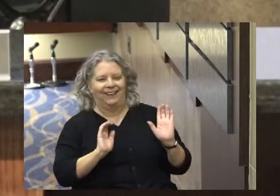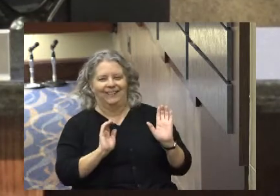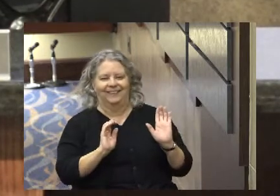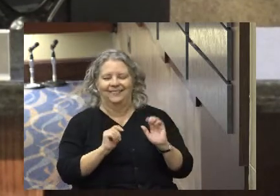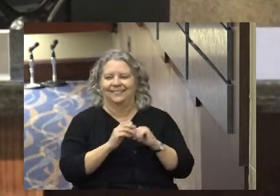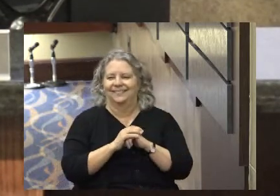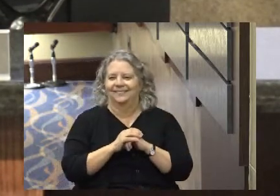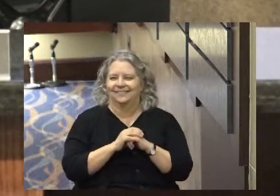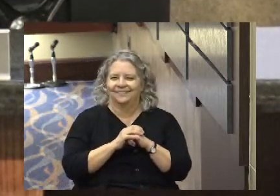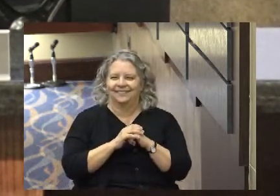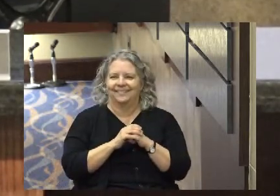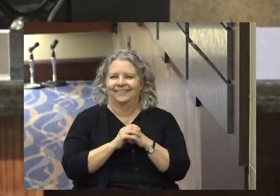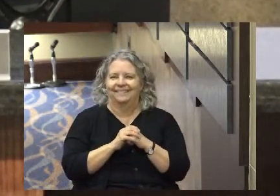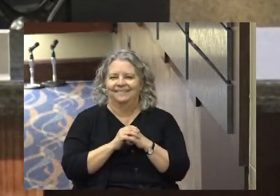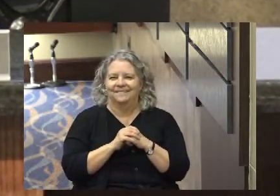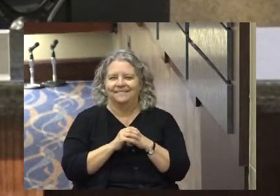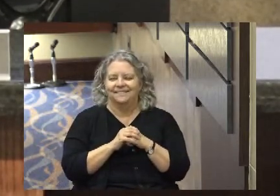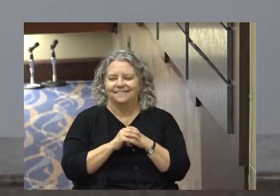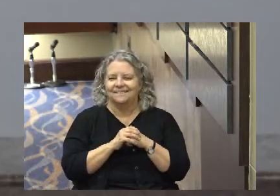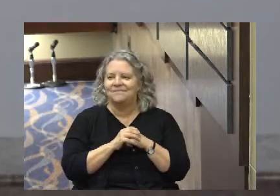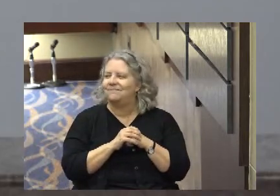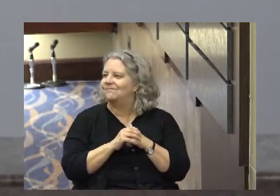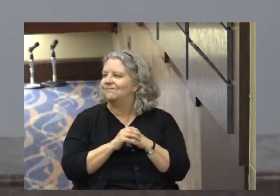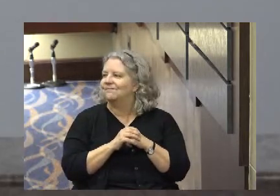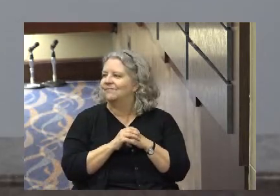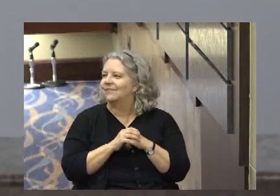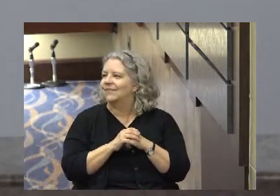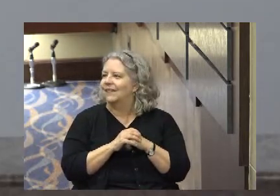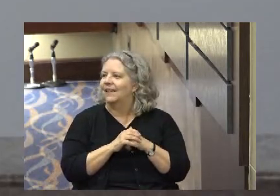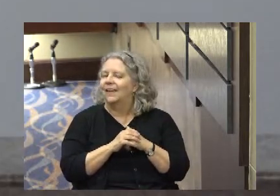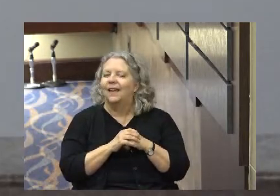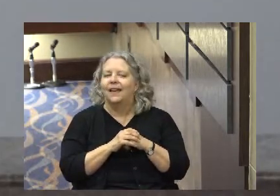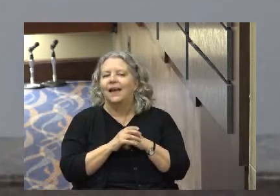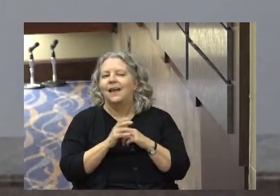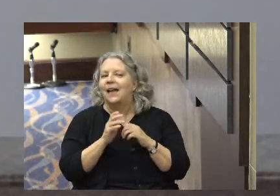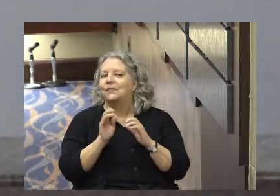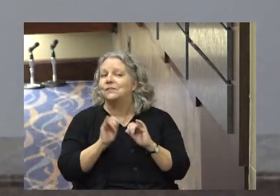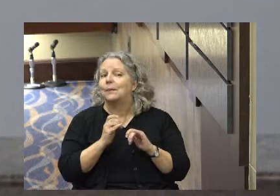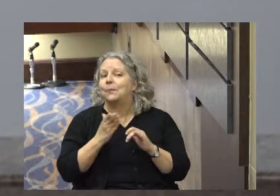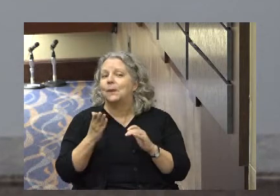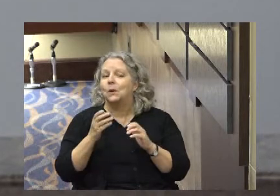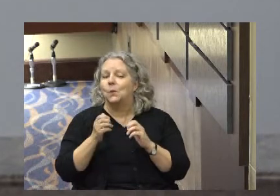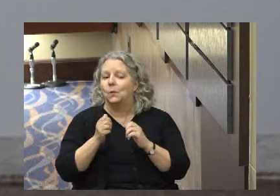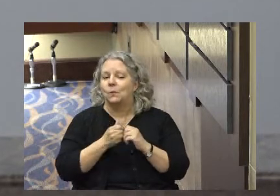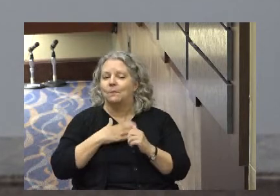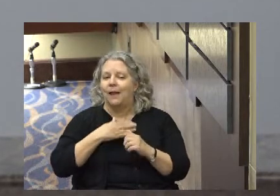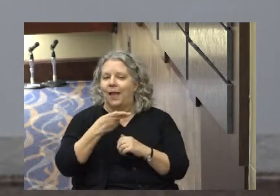And, Bradley, I do the same thing with my high school basketball clips.